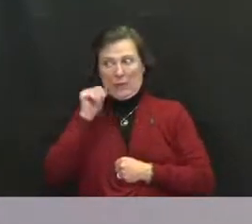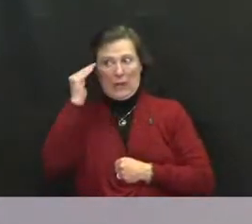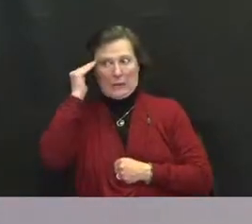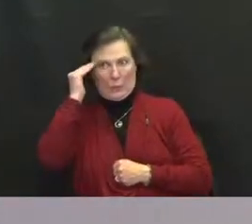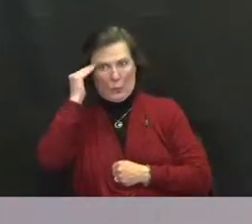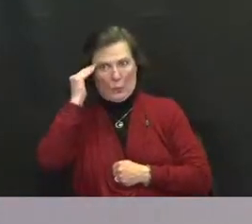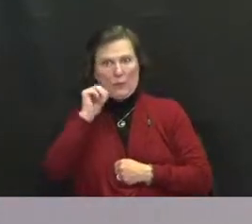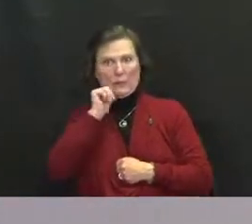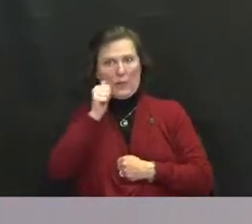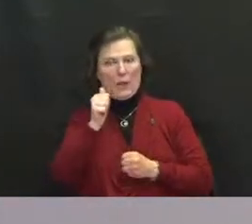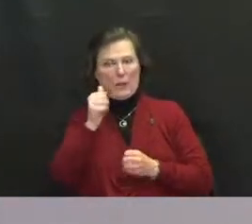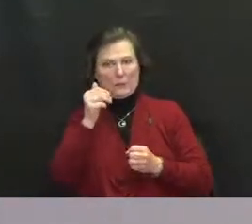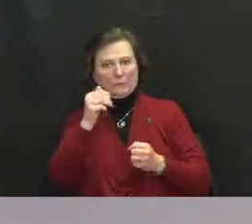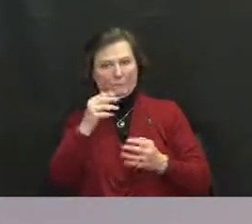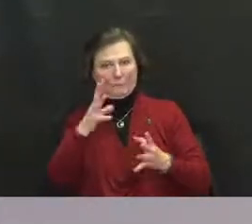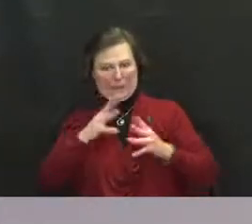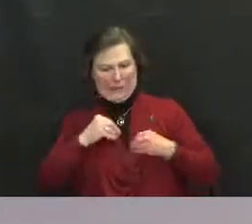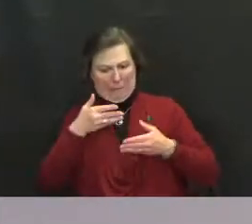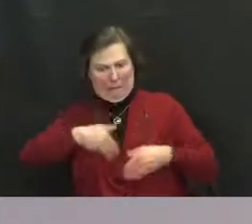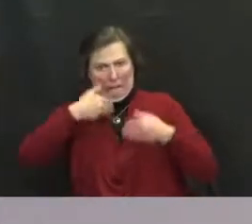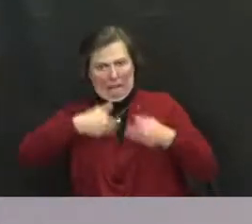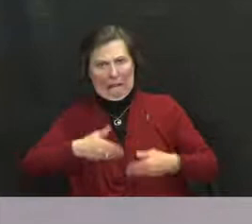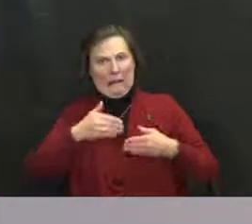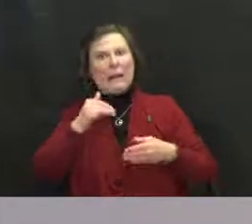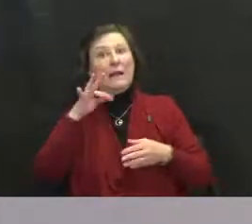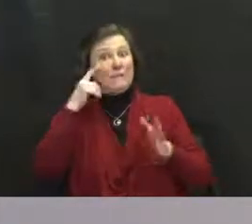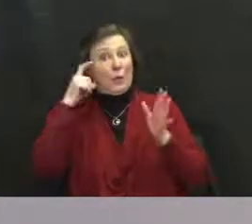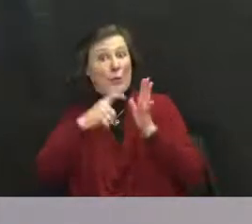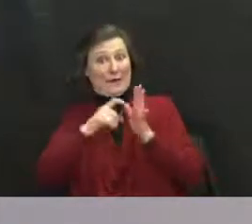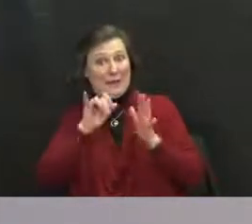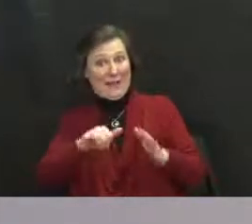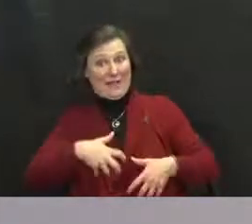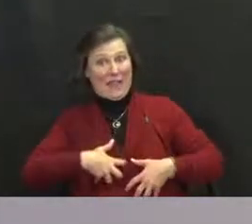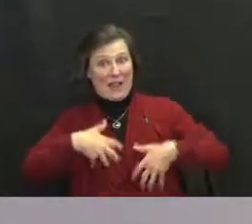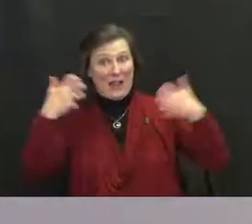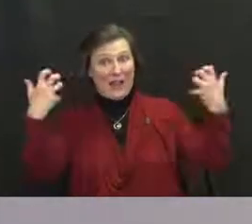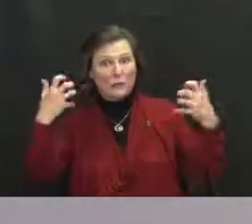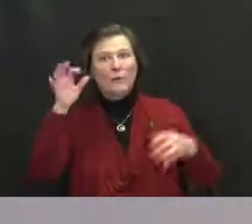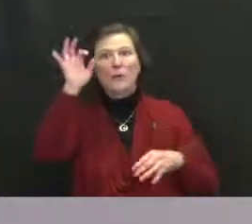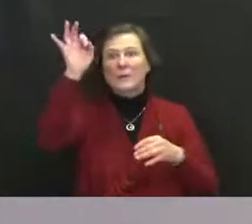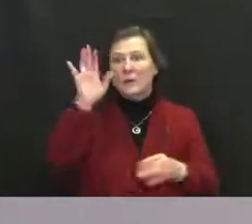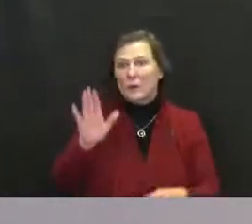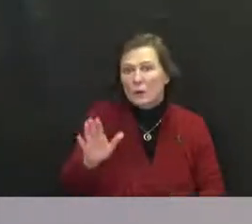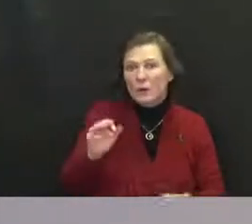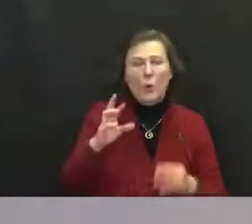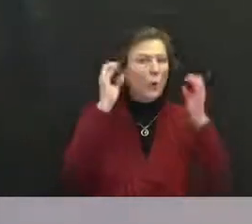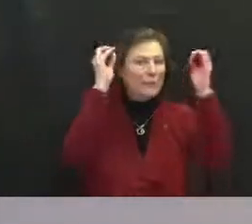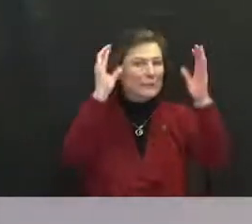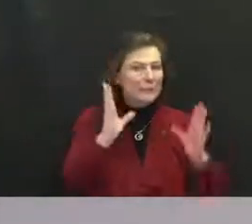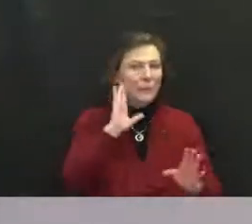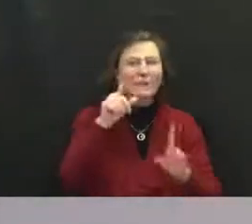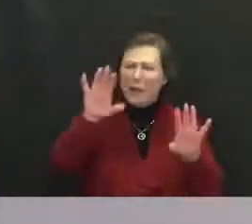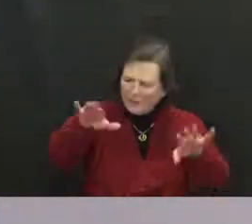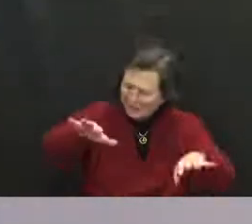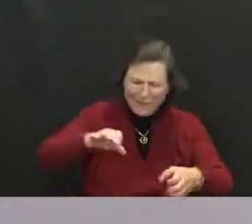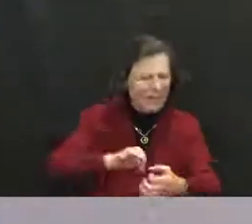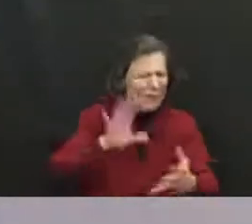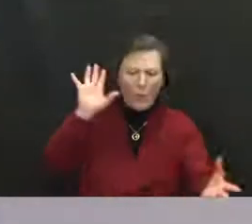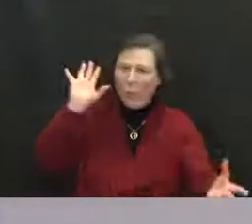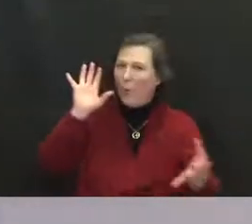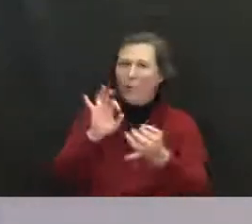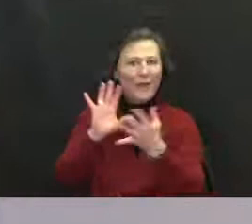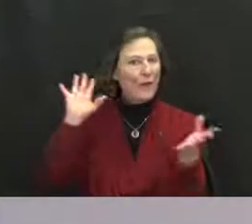unacknowledged. And if and when it is recognized, a preacher or a spiritual teacher will say, "Let it go, let it